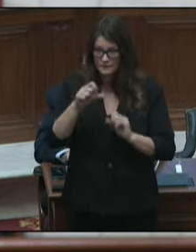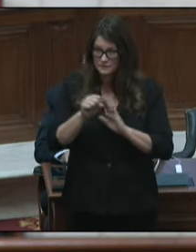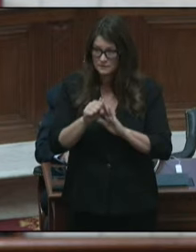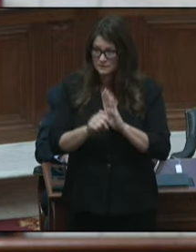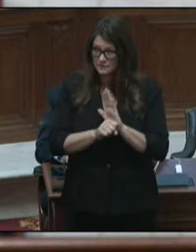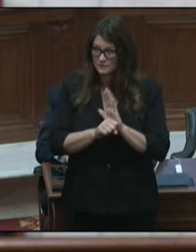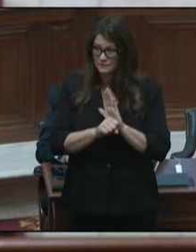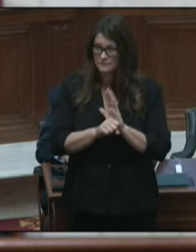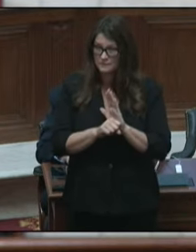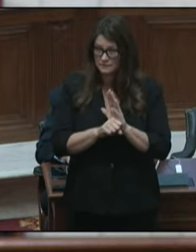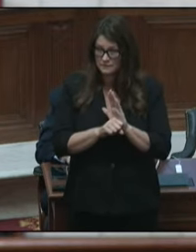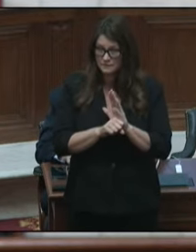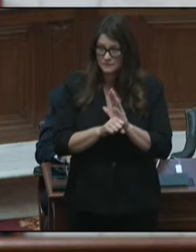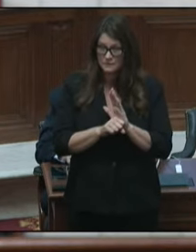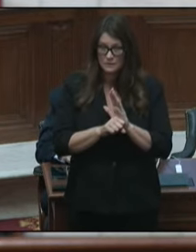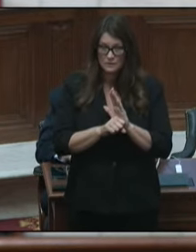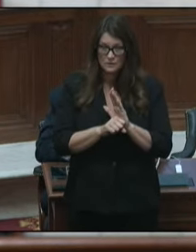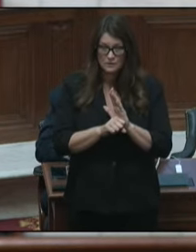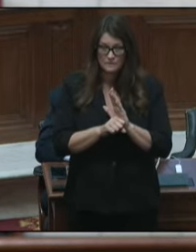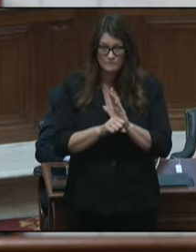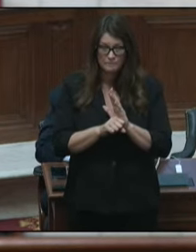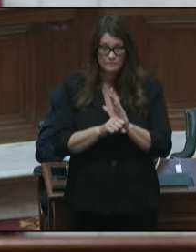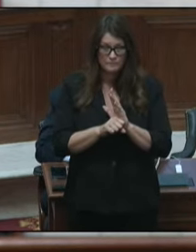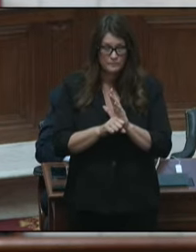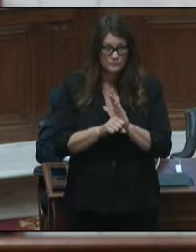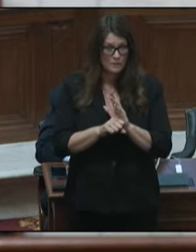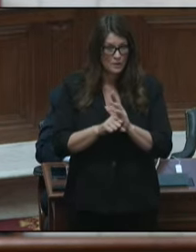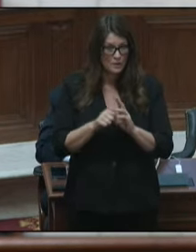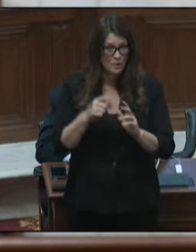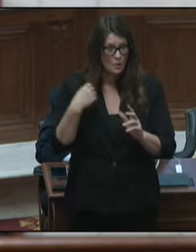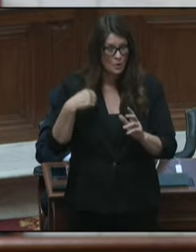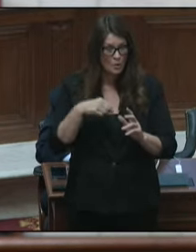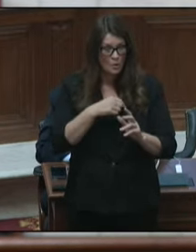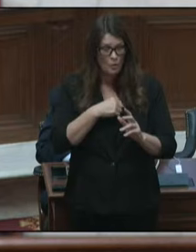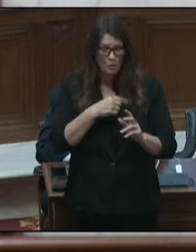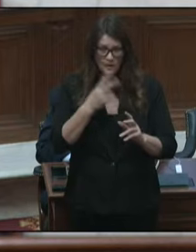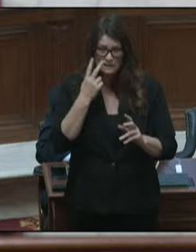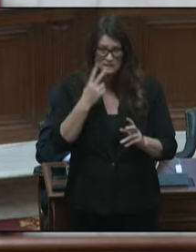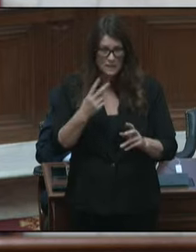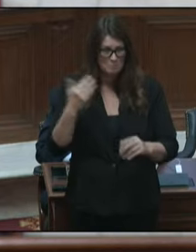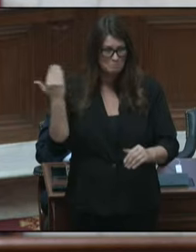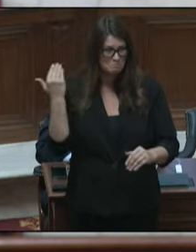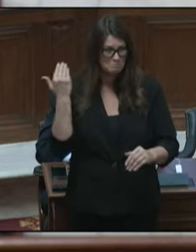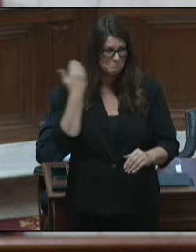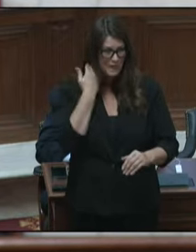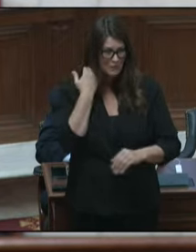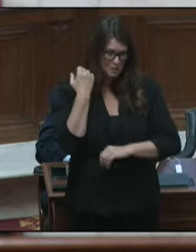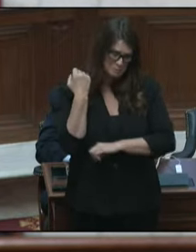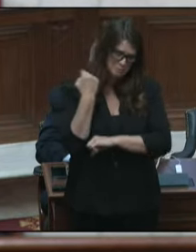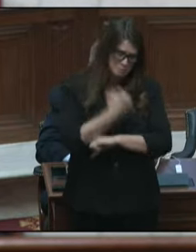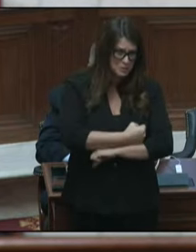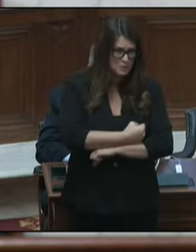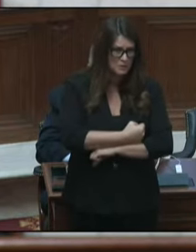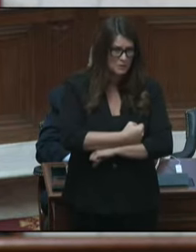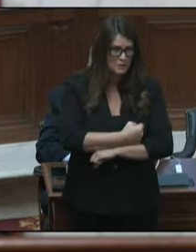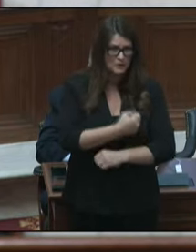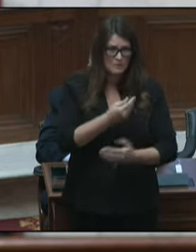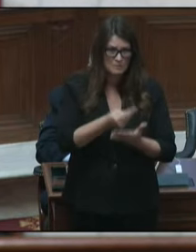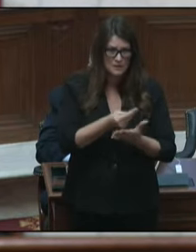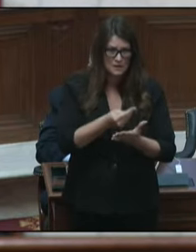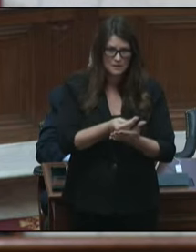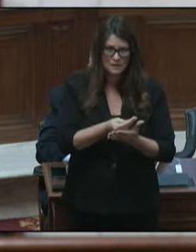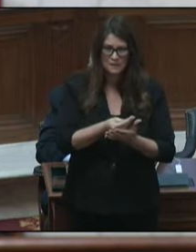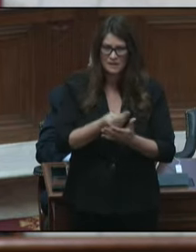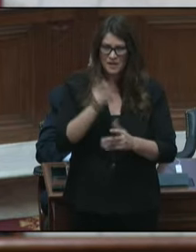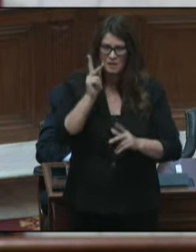state. We were staring down a dark tunnel. Our state was bankrupt. Our jobs and our people